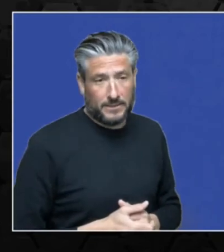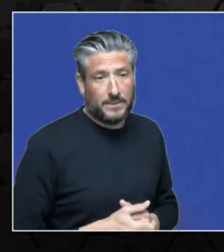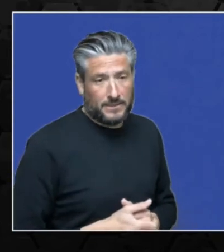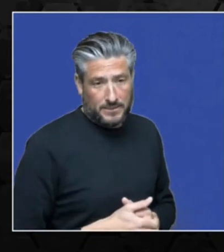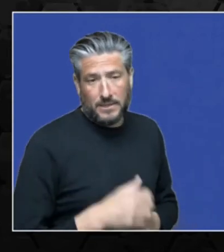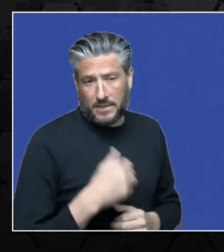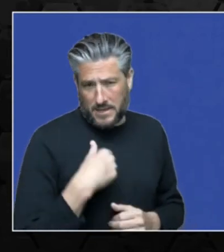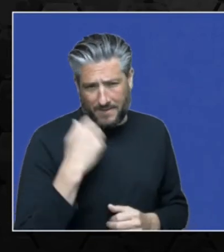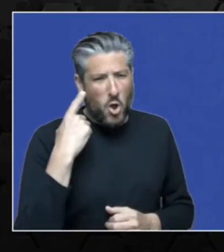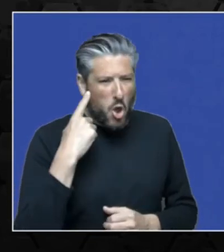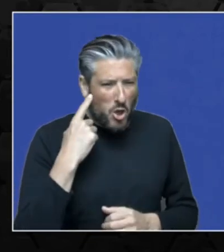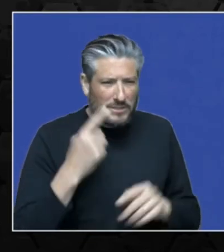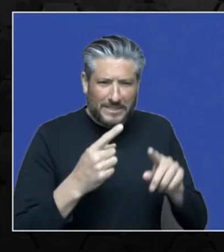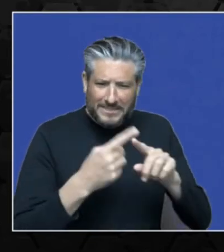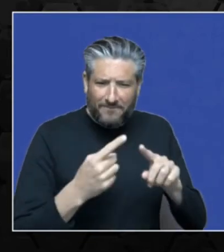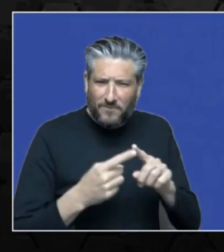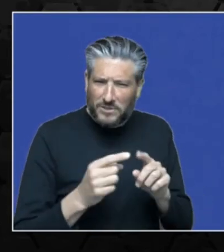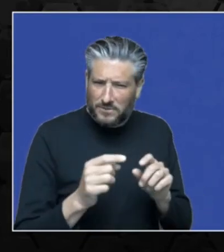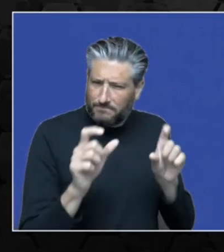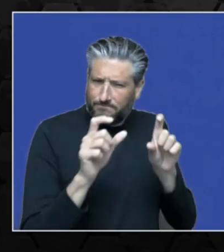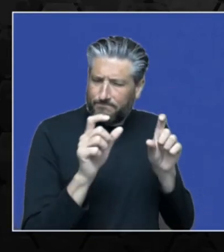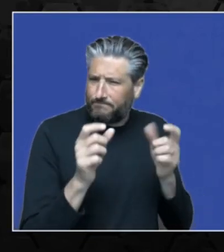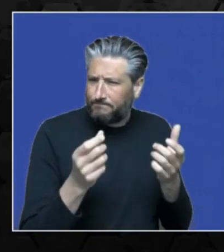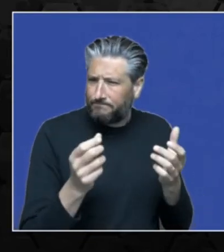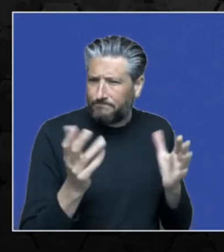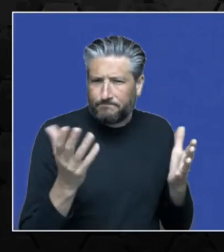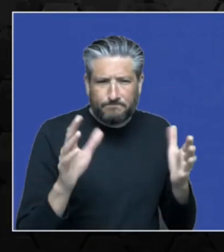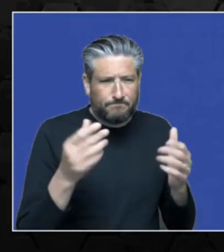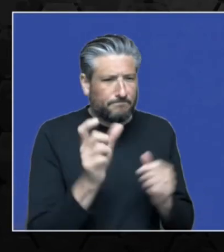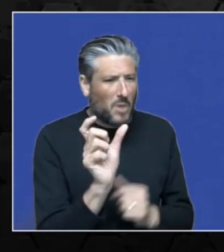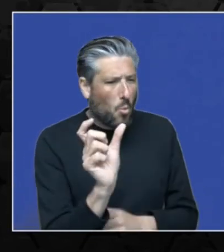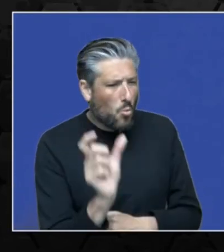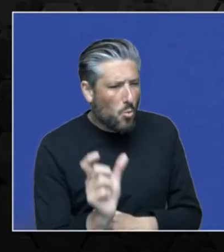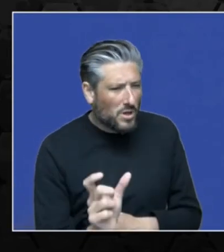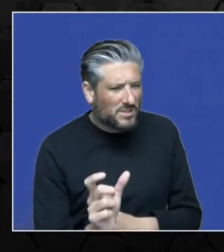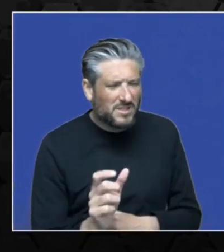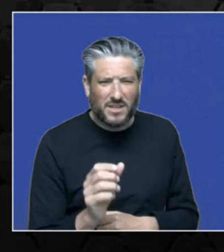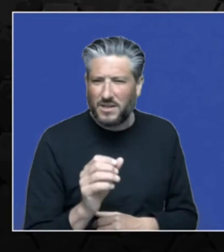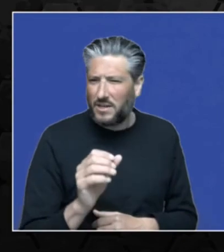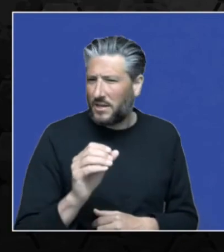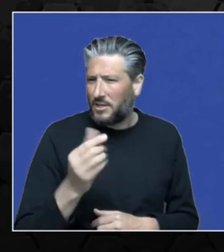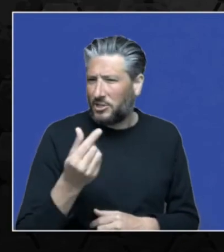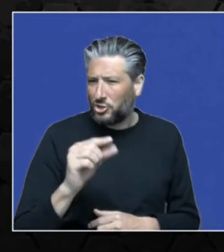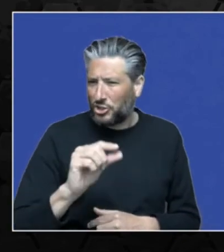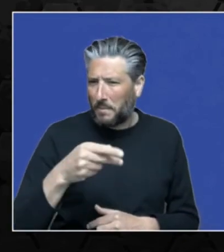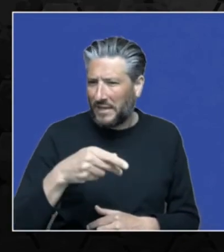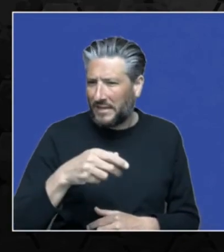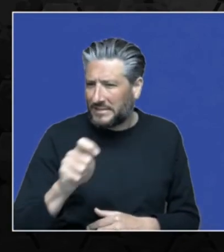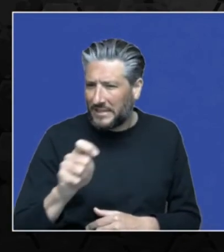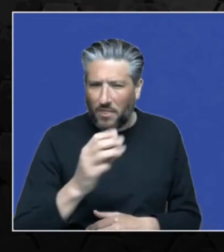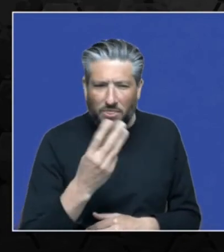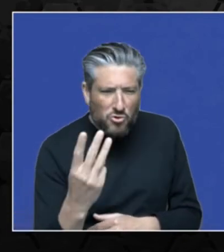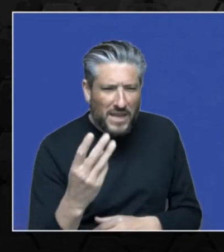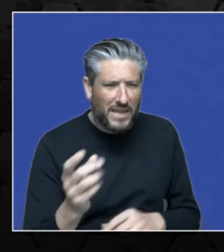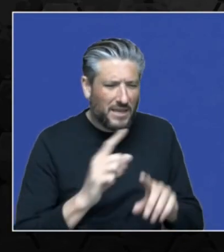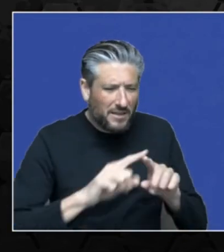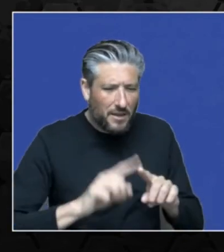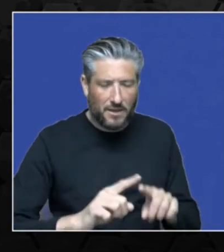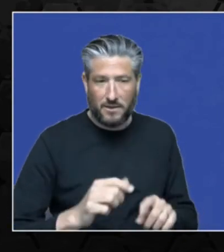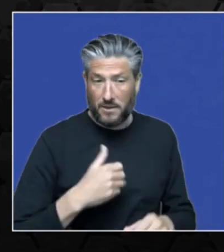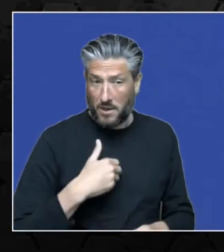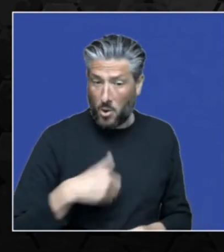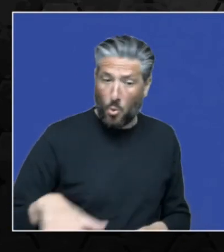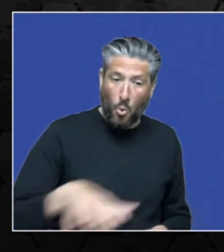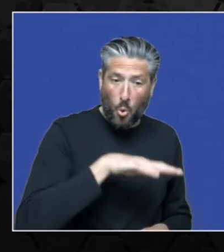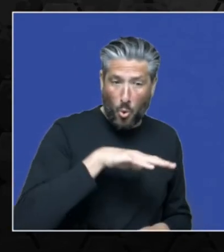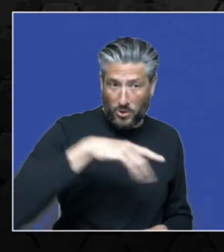Twitter were like, no more developers needed and stuff like that. Everything is going to be done with AI. That's not the case, because thing is